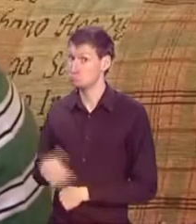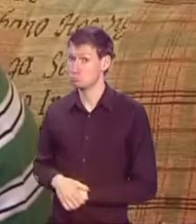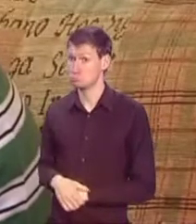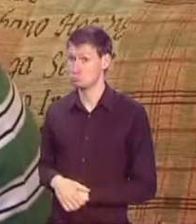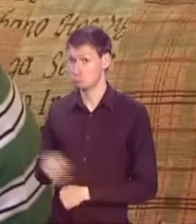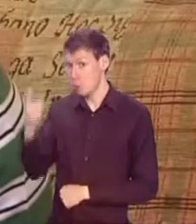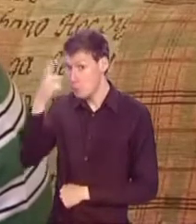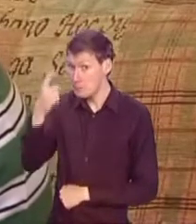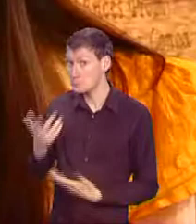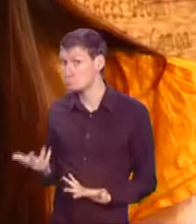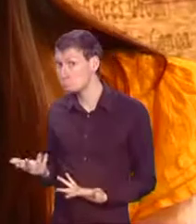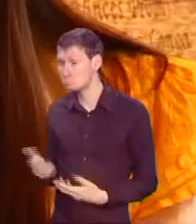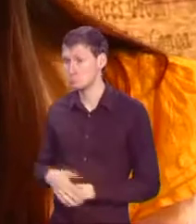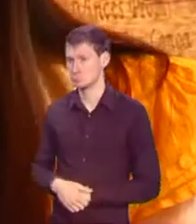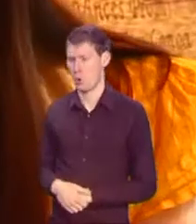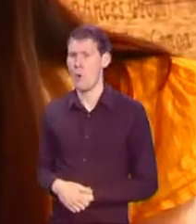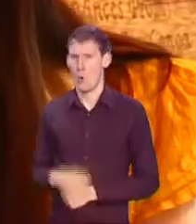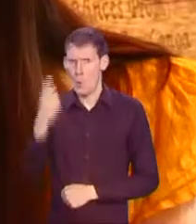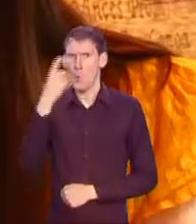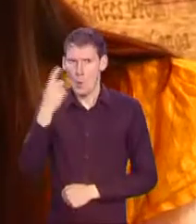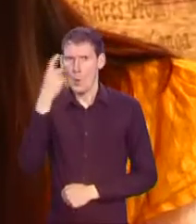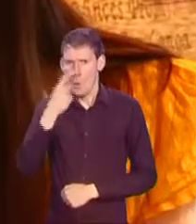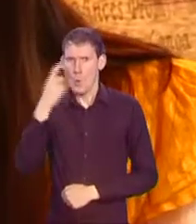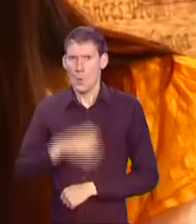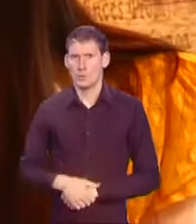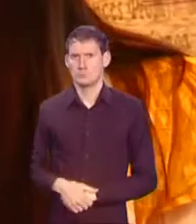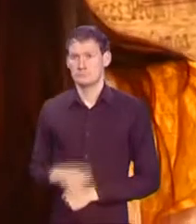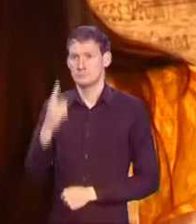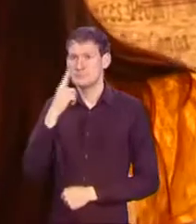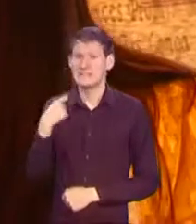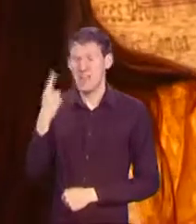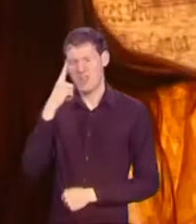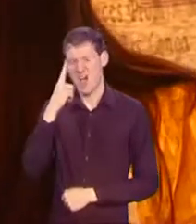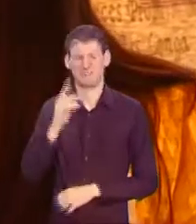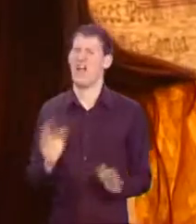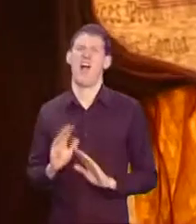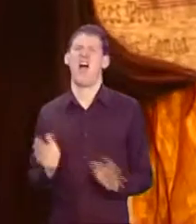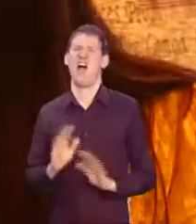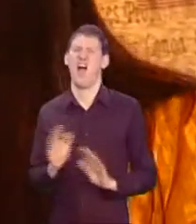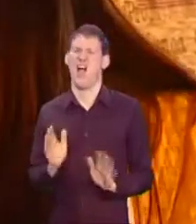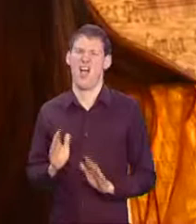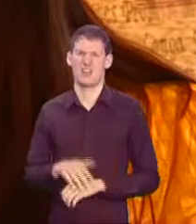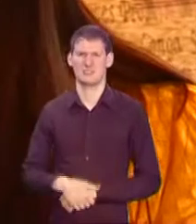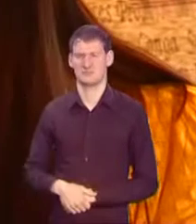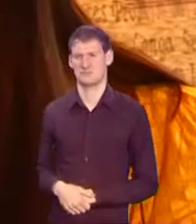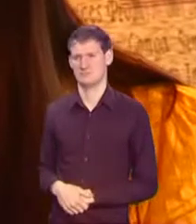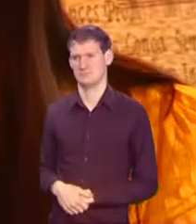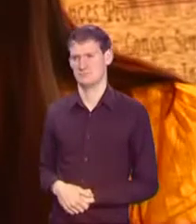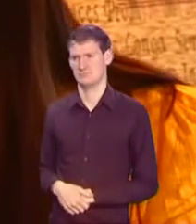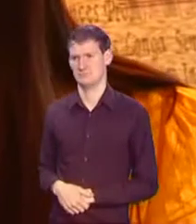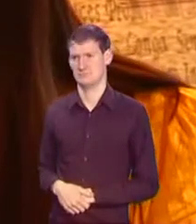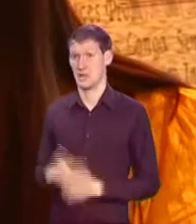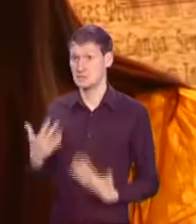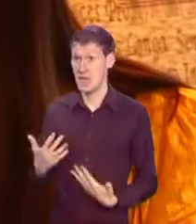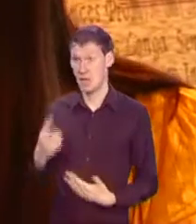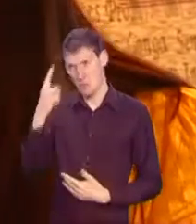they? Have you thought about it? Yes, lots. Yesterday I thought I am not having an implant.